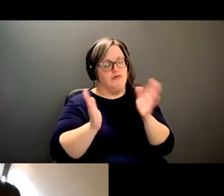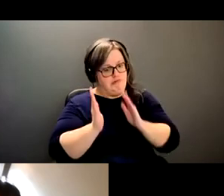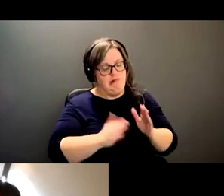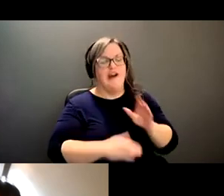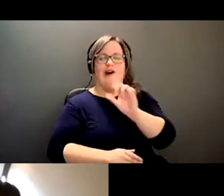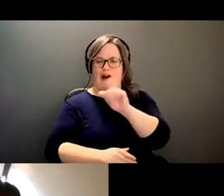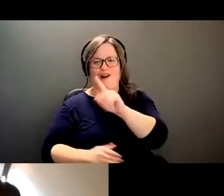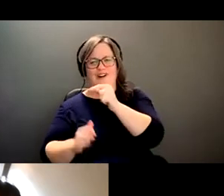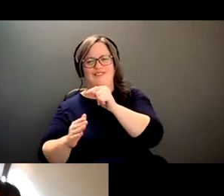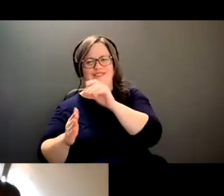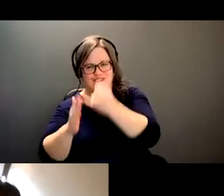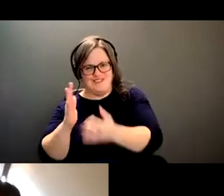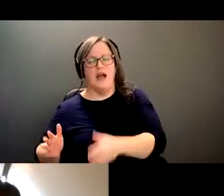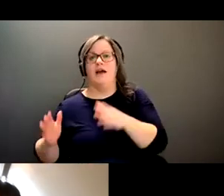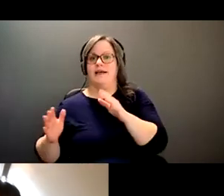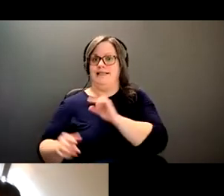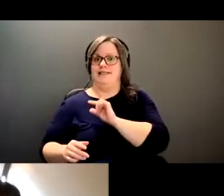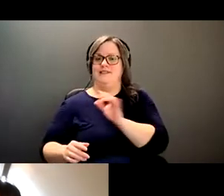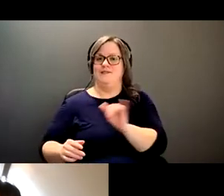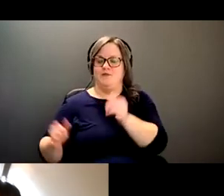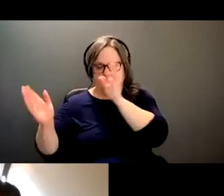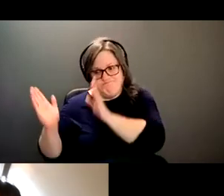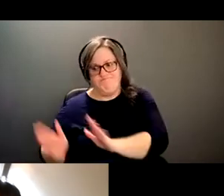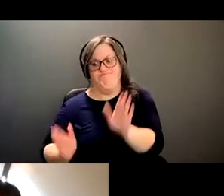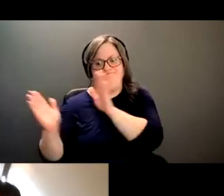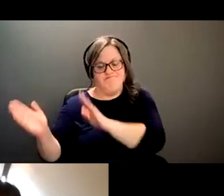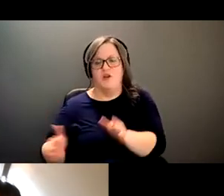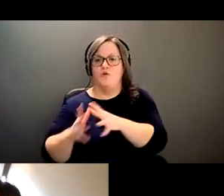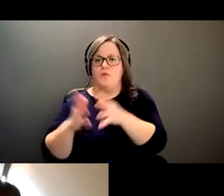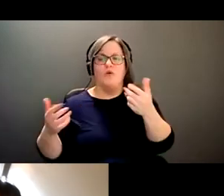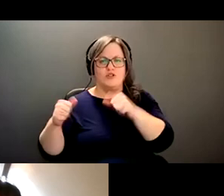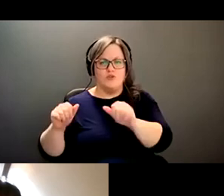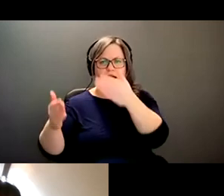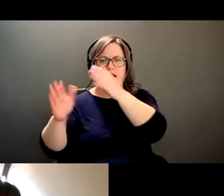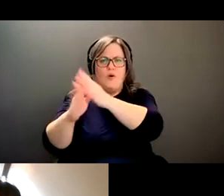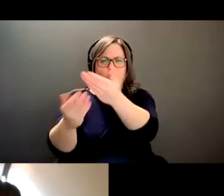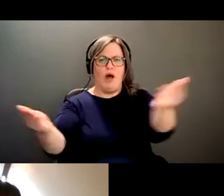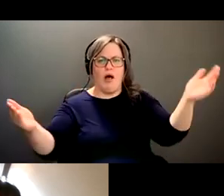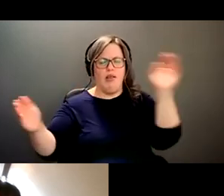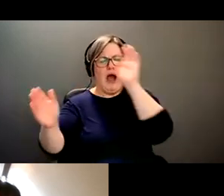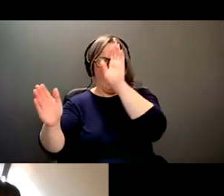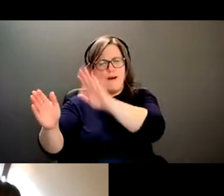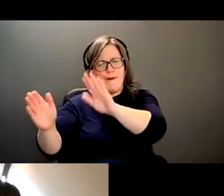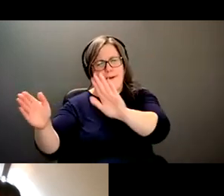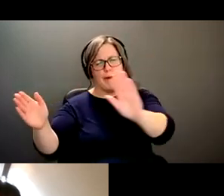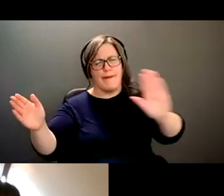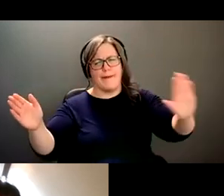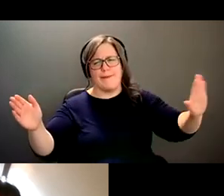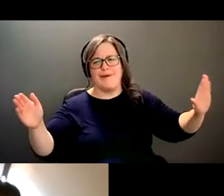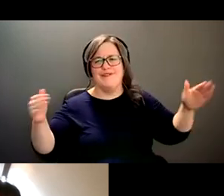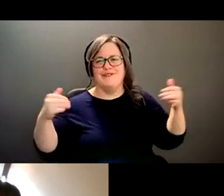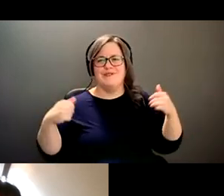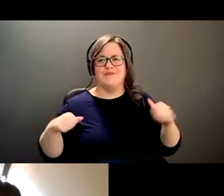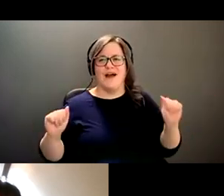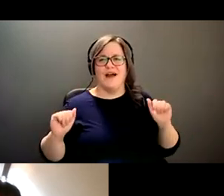of this too sometimes, where we try to fill up a gallery or an exhibition space, at least in the visual arts, you know, it's like having just